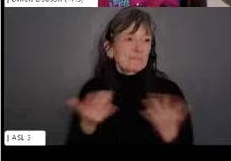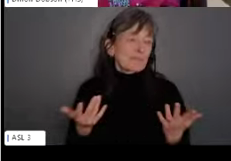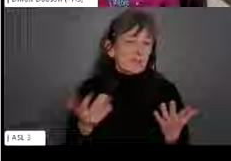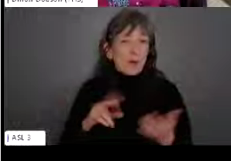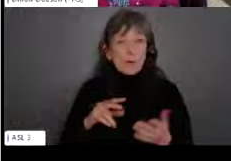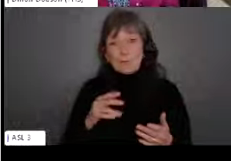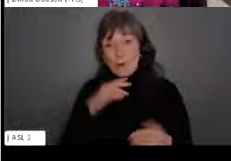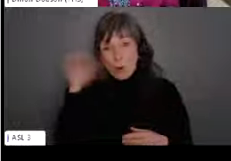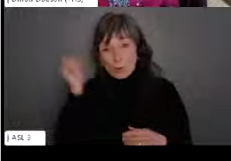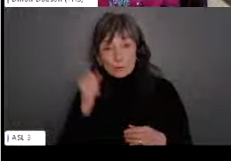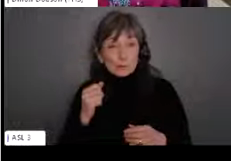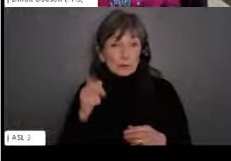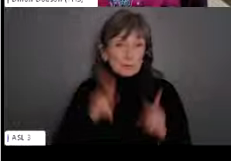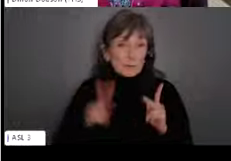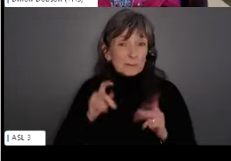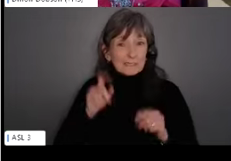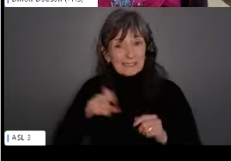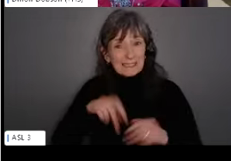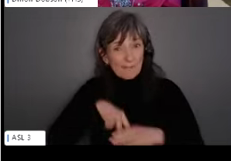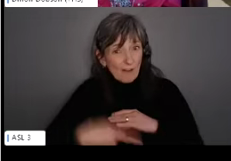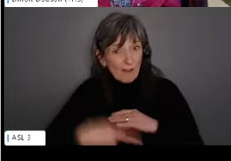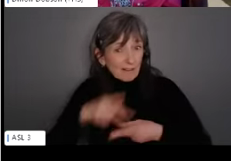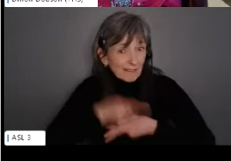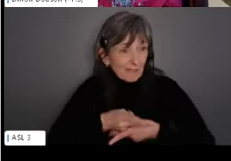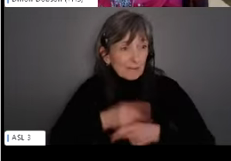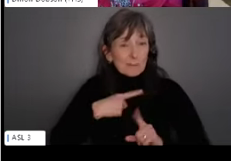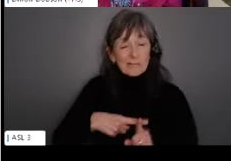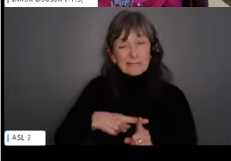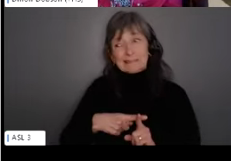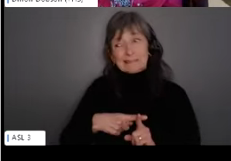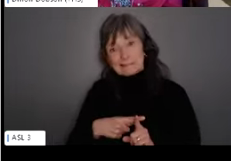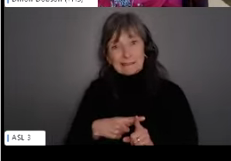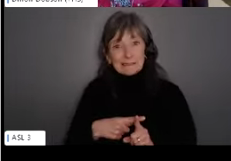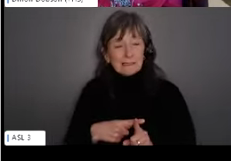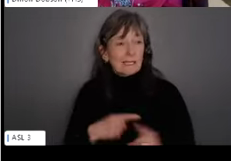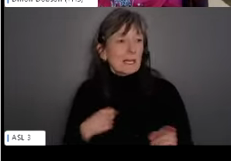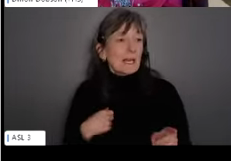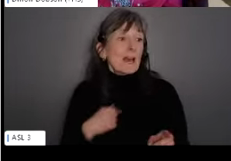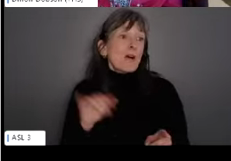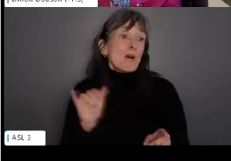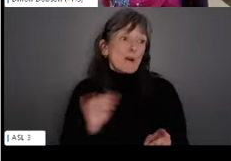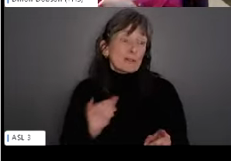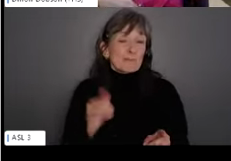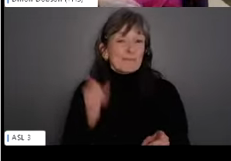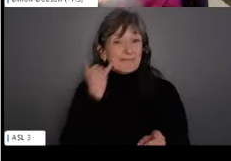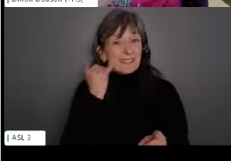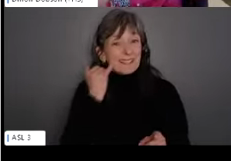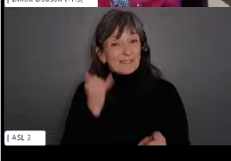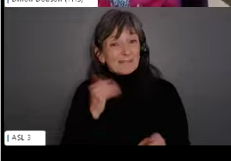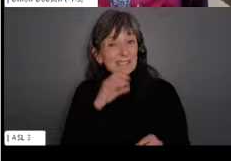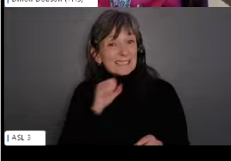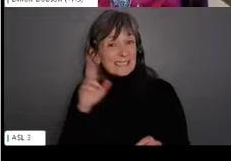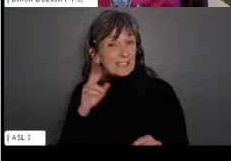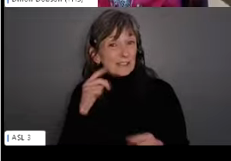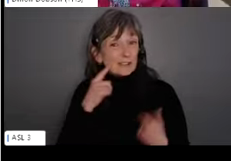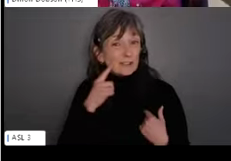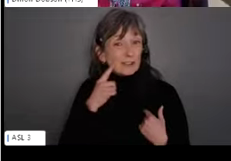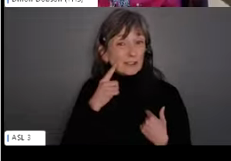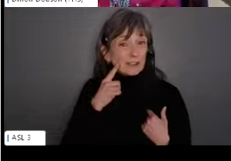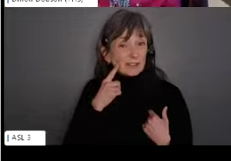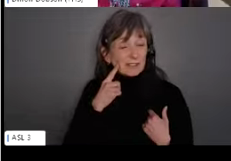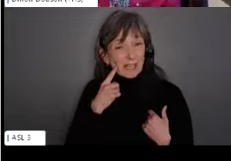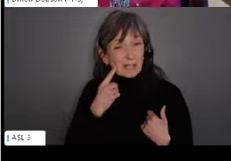consequence. We also know that older adults will often share, if they are unlimited resources, they might share their food resources with animals,